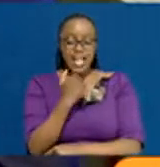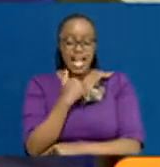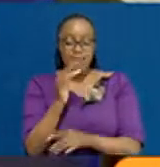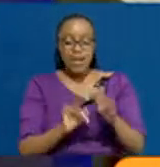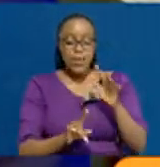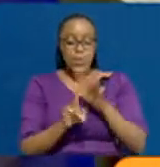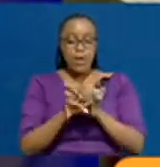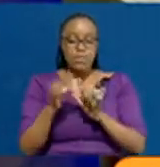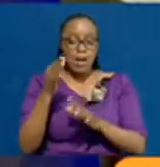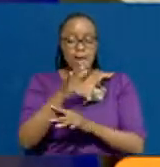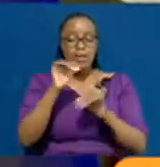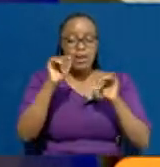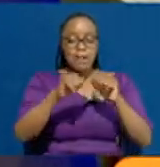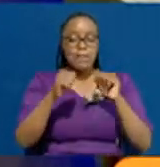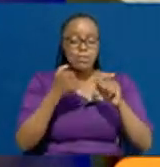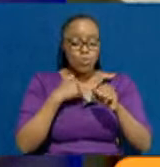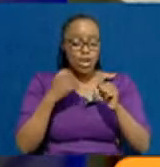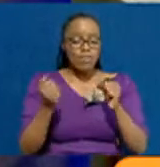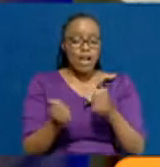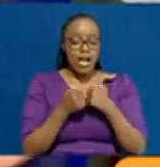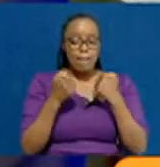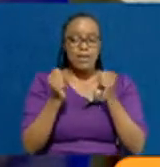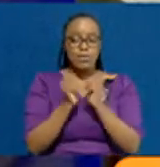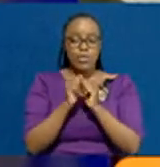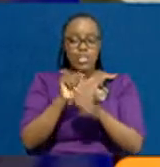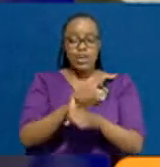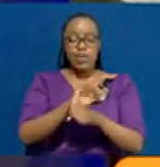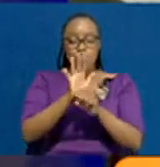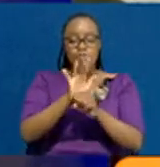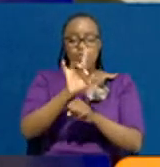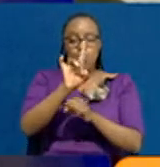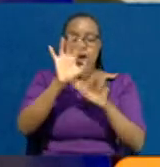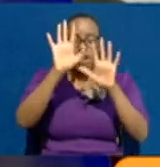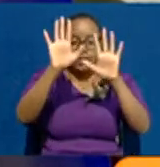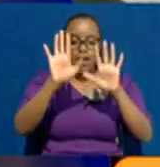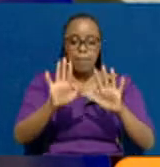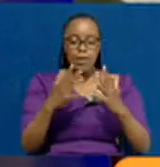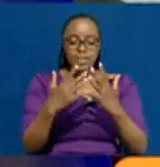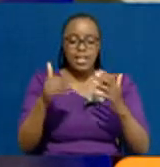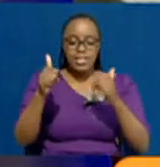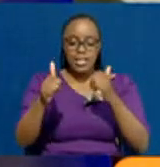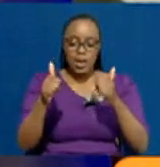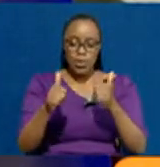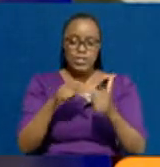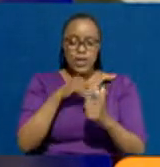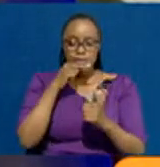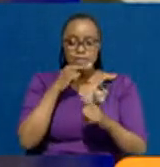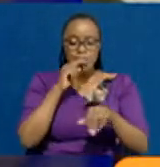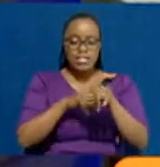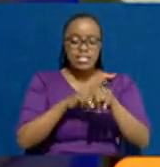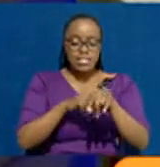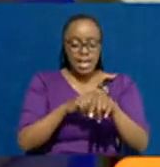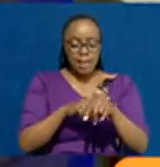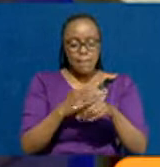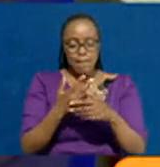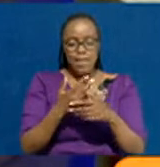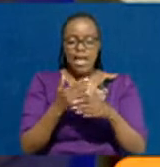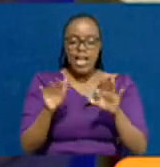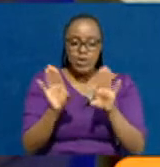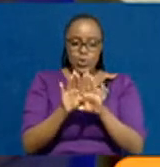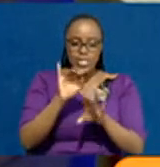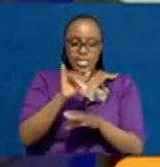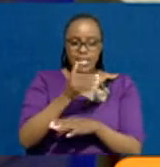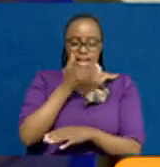and it could be the same with COVID-19. I think one important thing I want to mention just as I close that you see, for